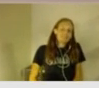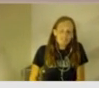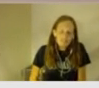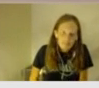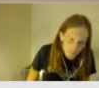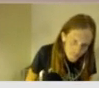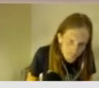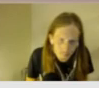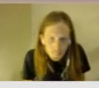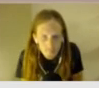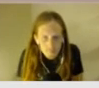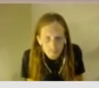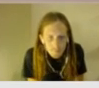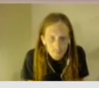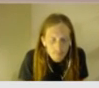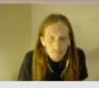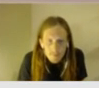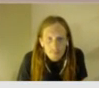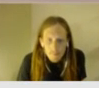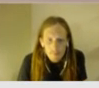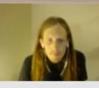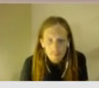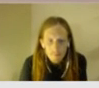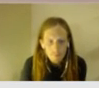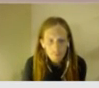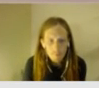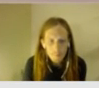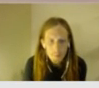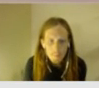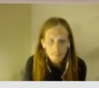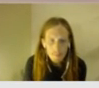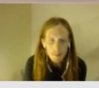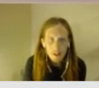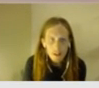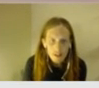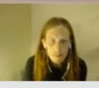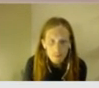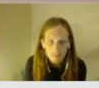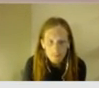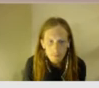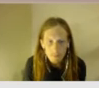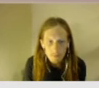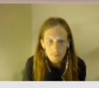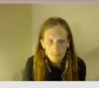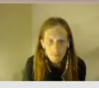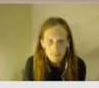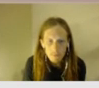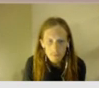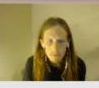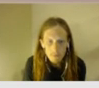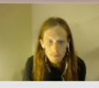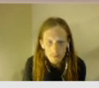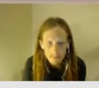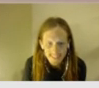me a better photographer for Houston, because when you're traveling and you're doing photography there, like, you can